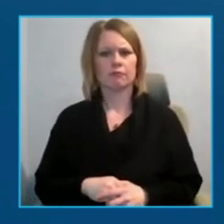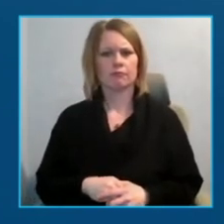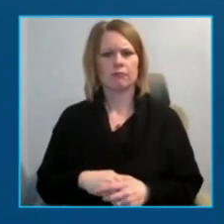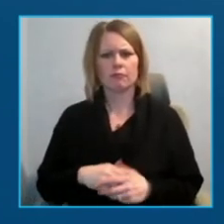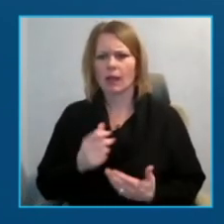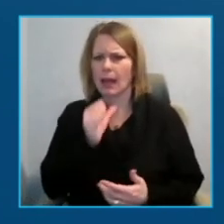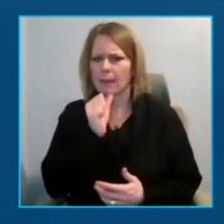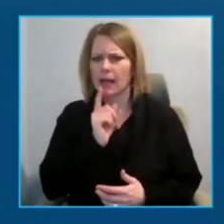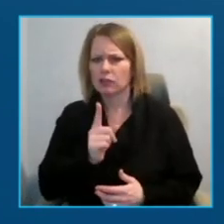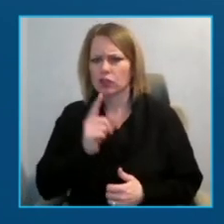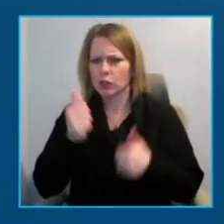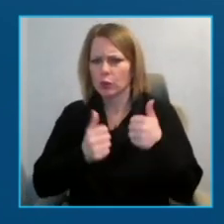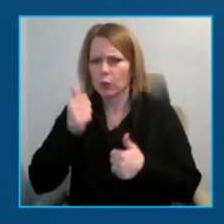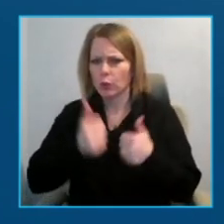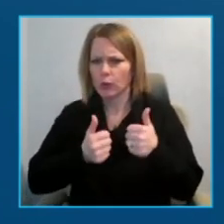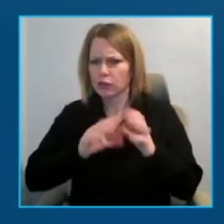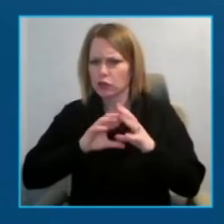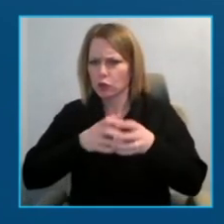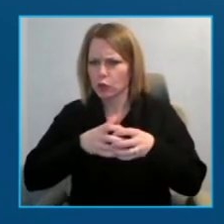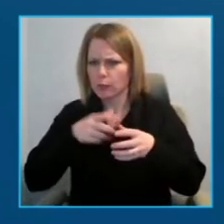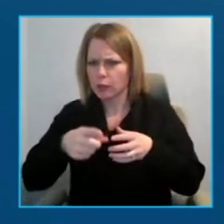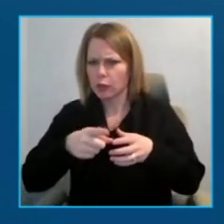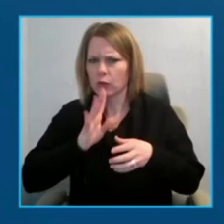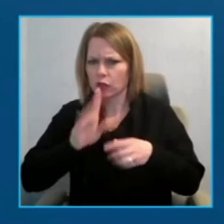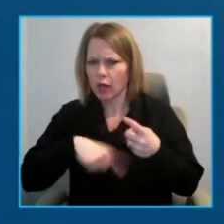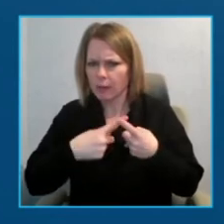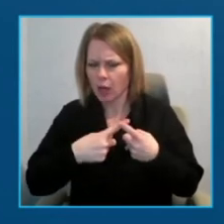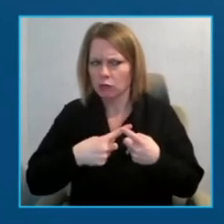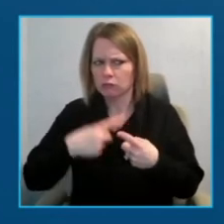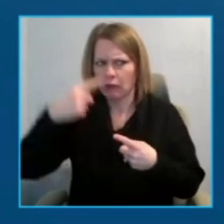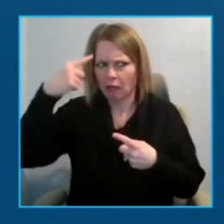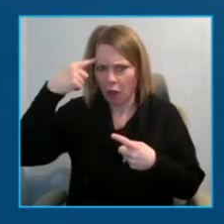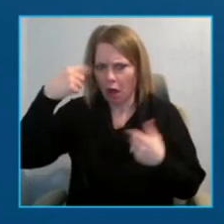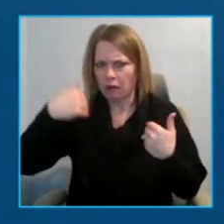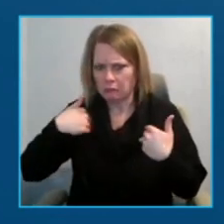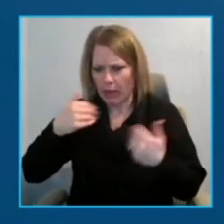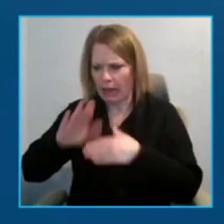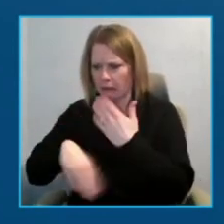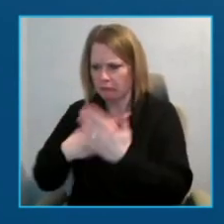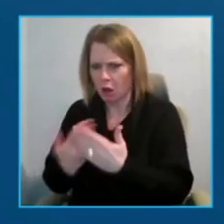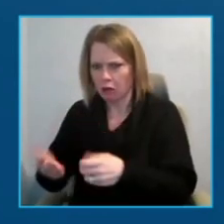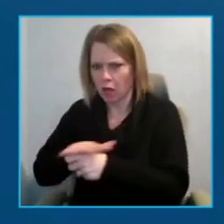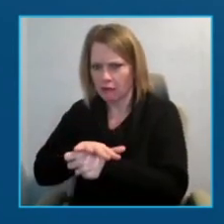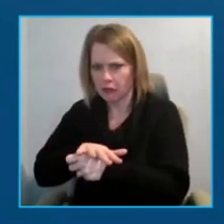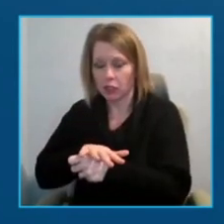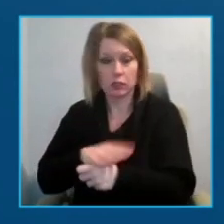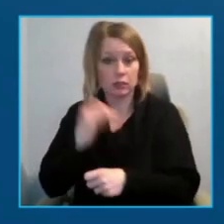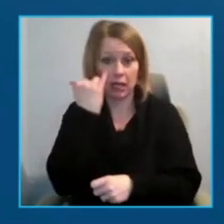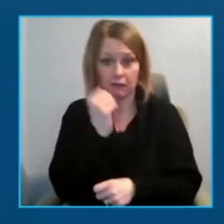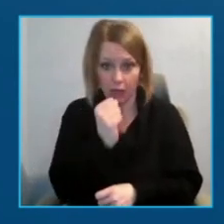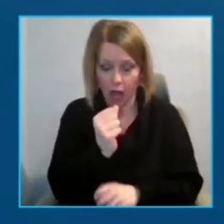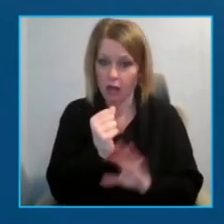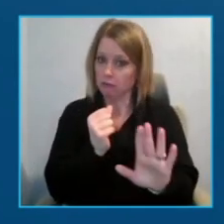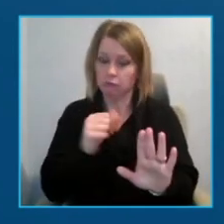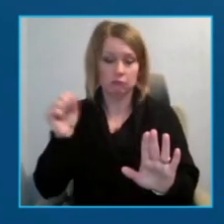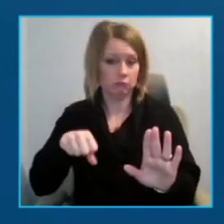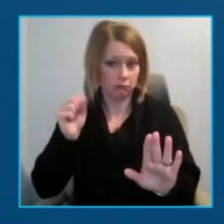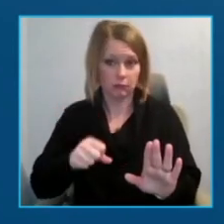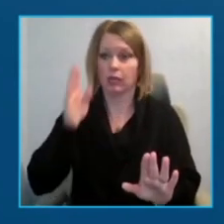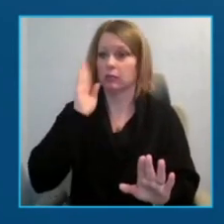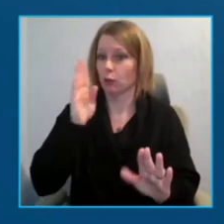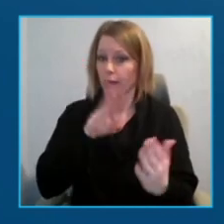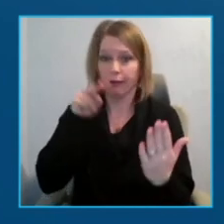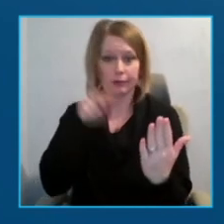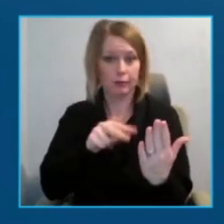but I'll certainly go back and look. We thought we had every group covered, but absolutely, if not, we'll take another look at that and make sure that they are reached out